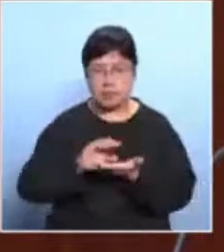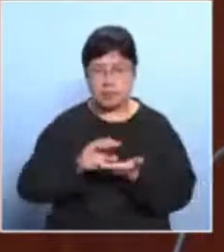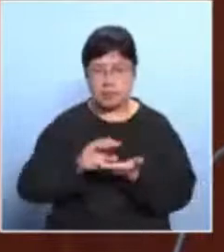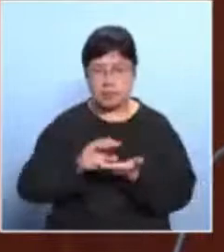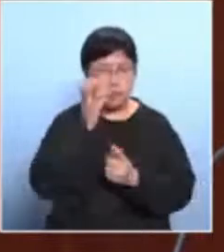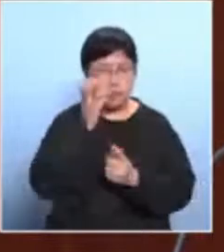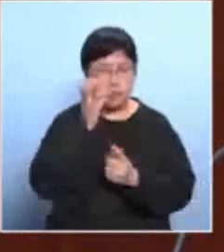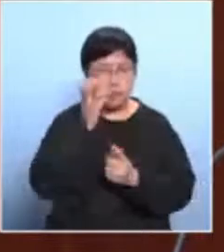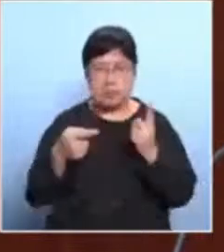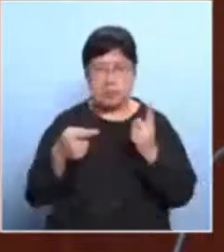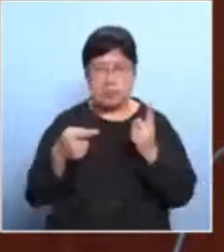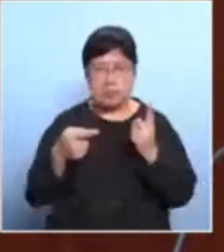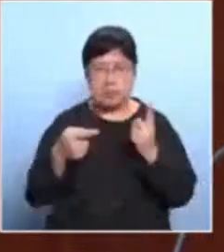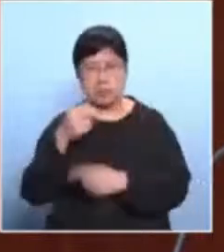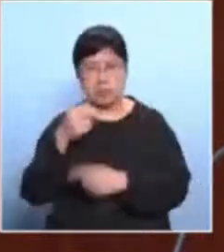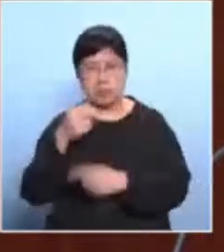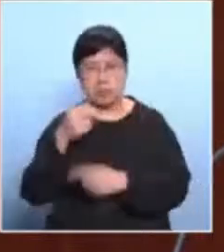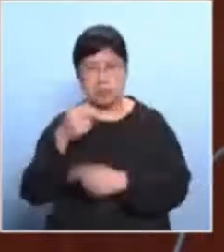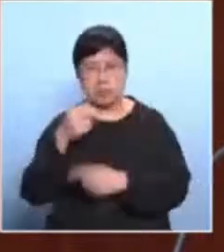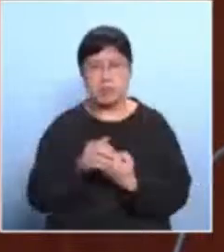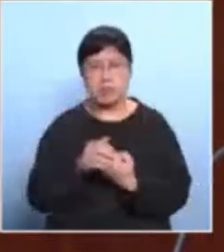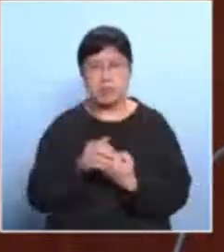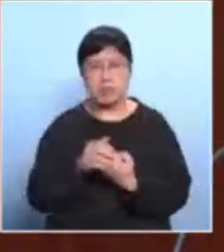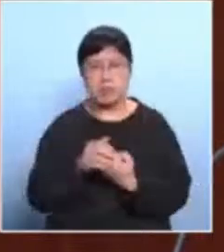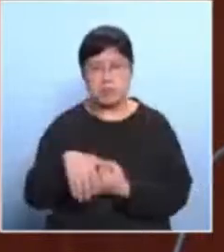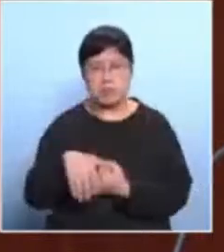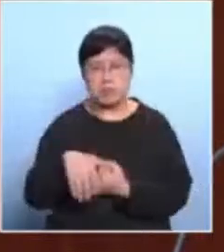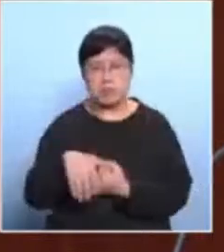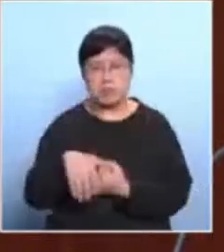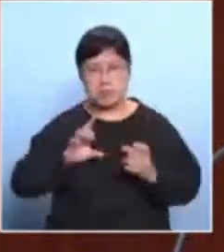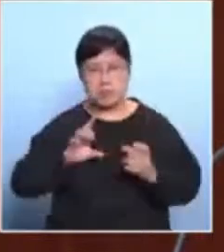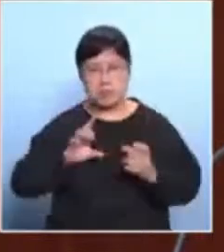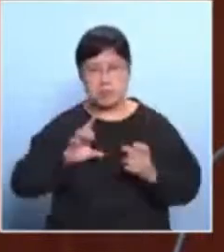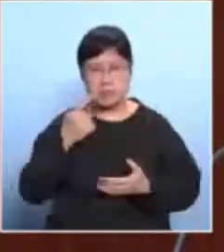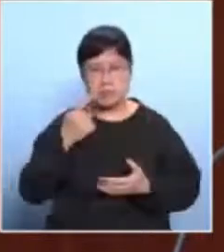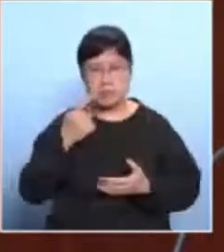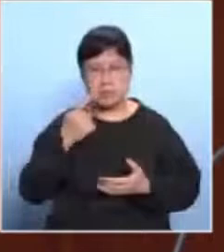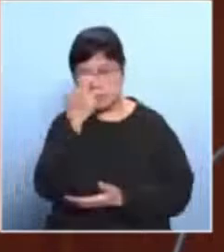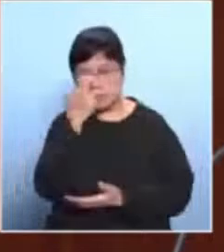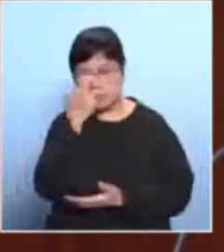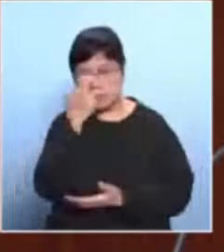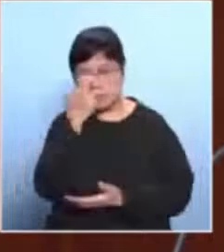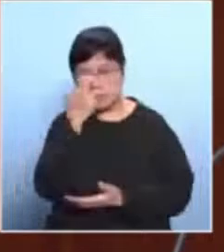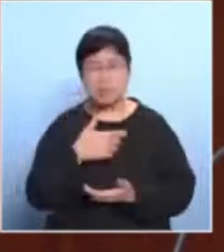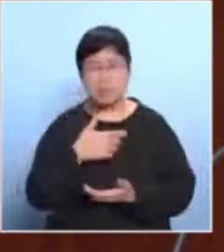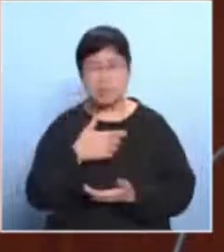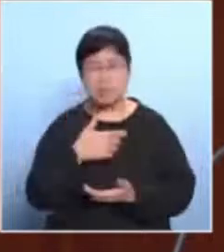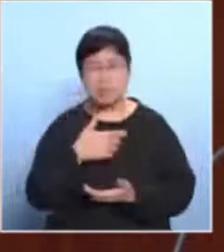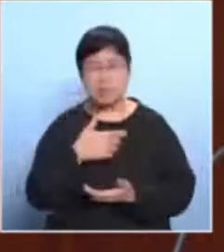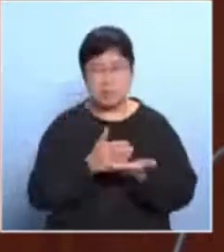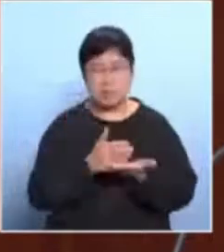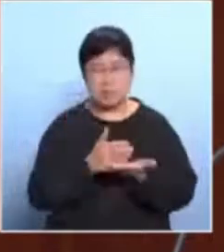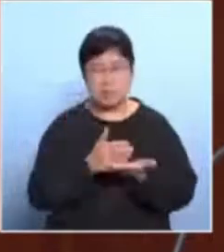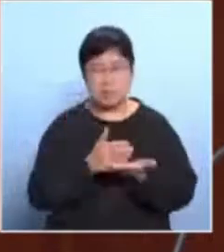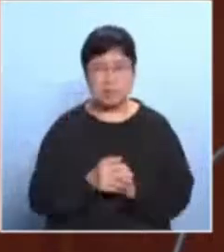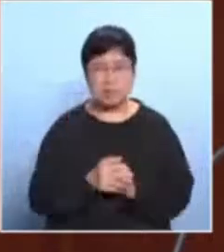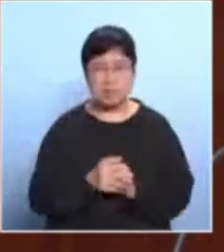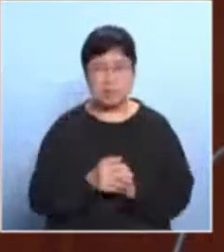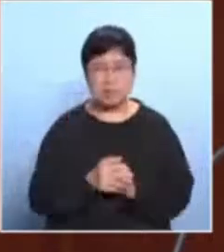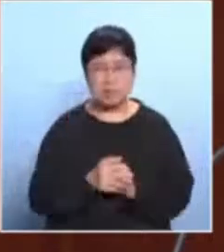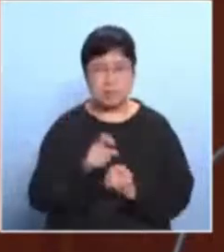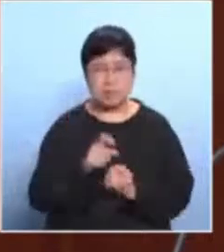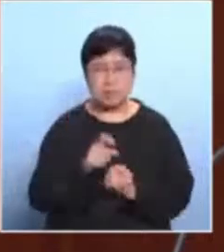of partial subsidies for private dental checkup services for adolescents aged between 13